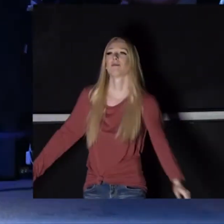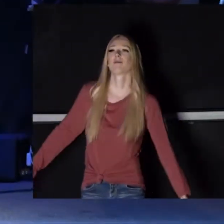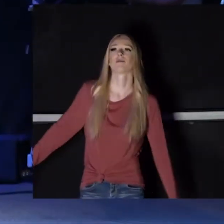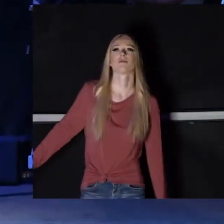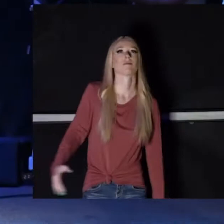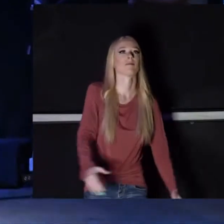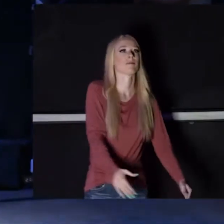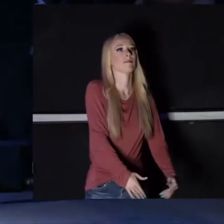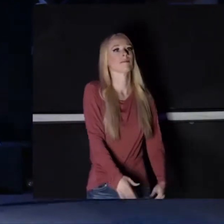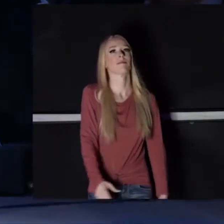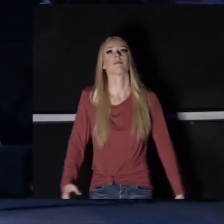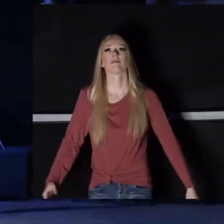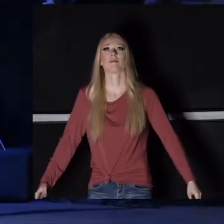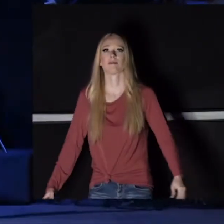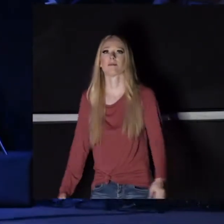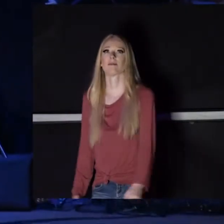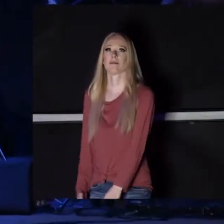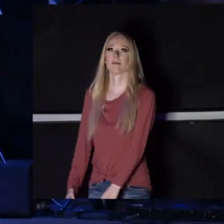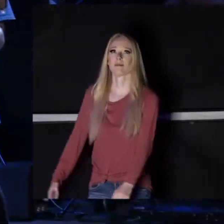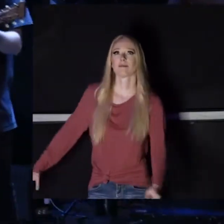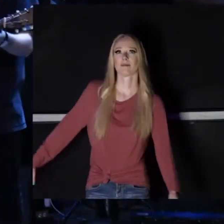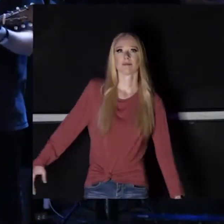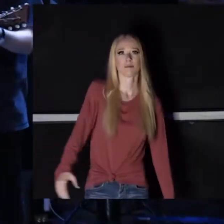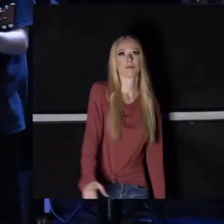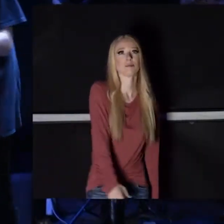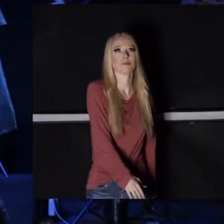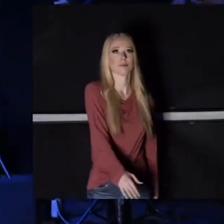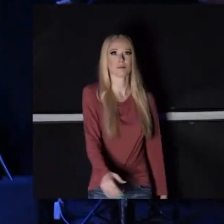believe. Oh, it's right in front of me.